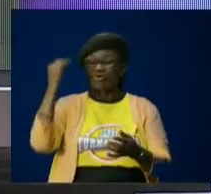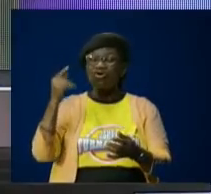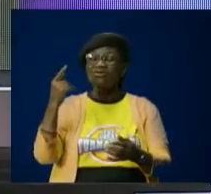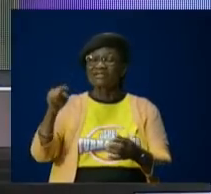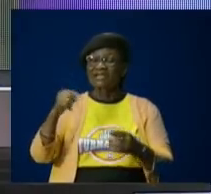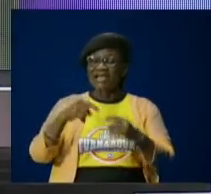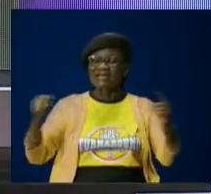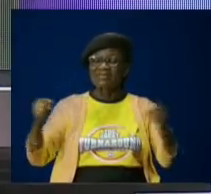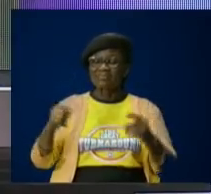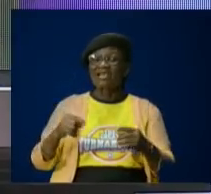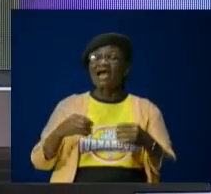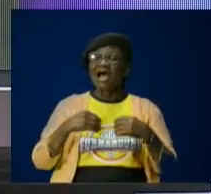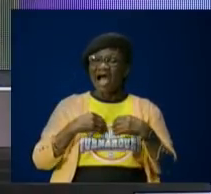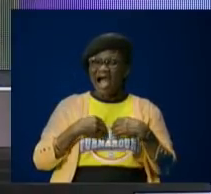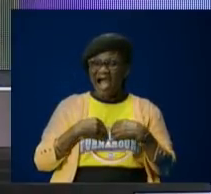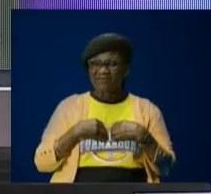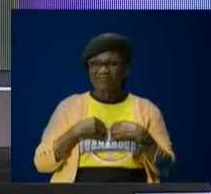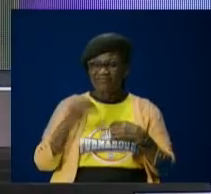taking you to.